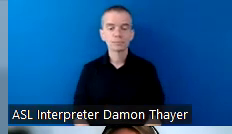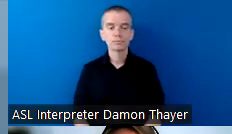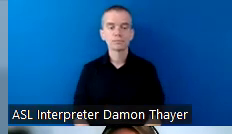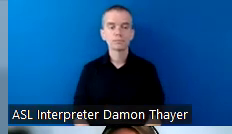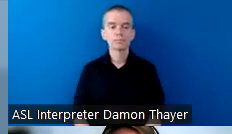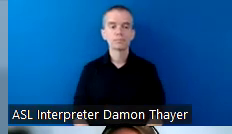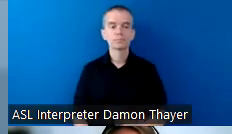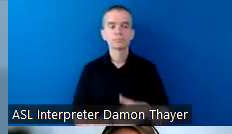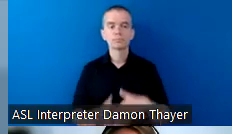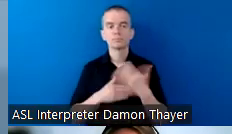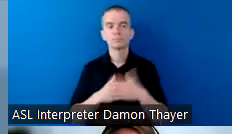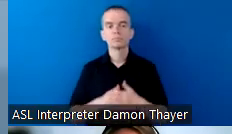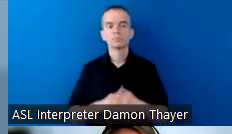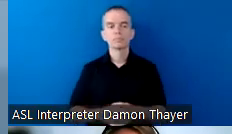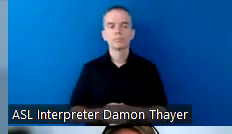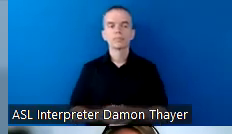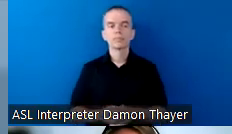Next slide, please.